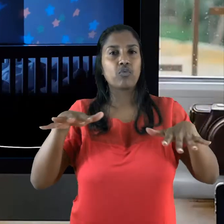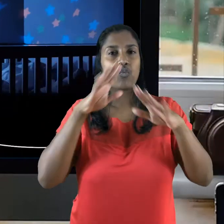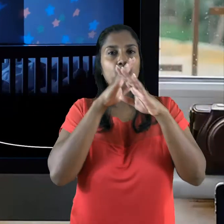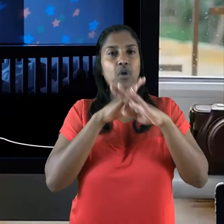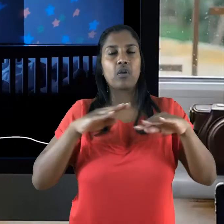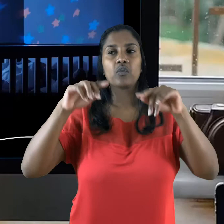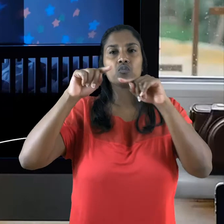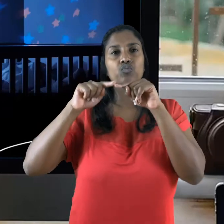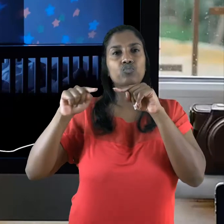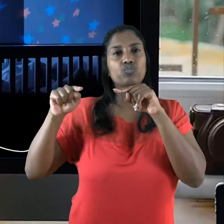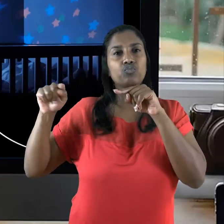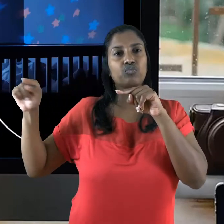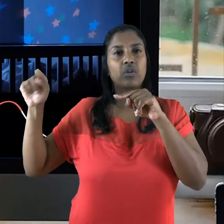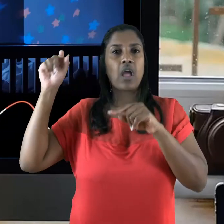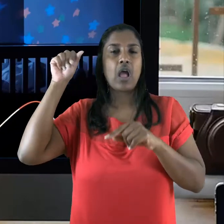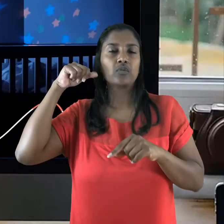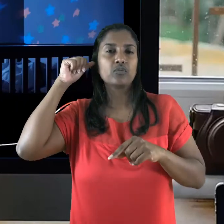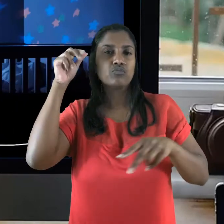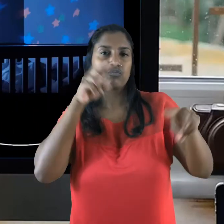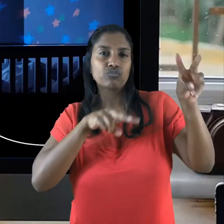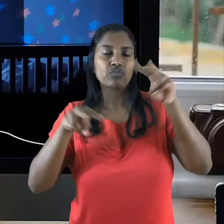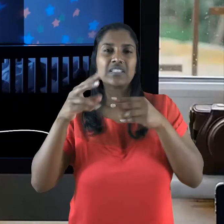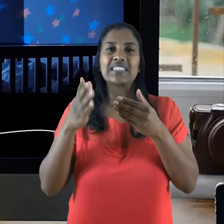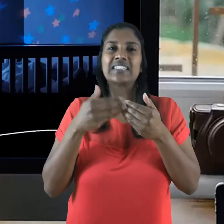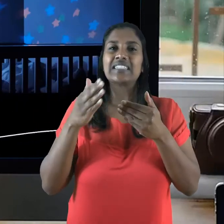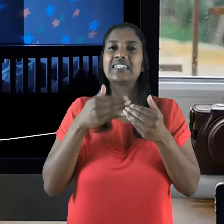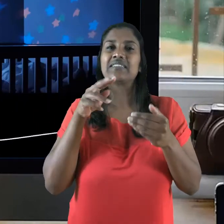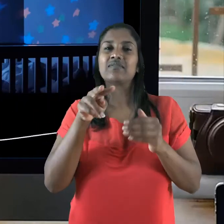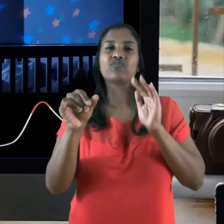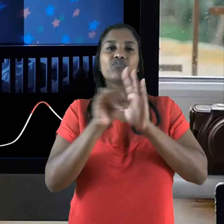the sounds presented.